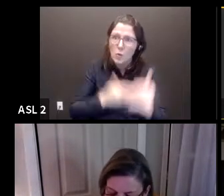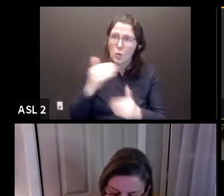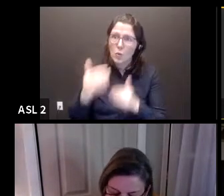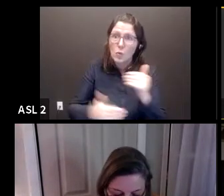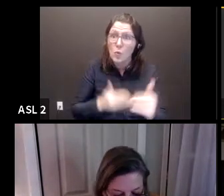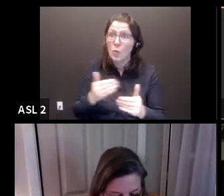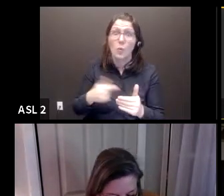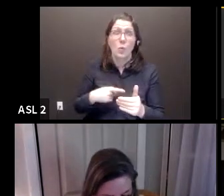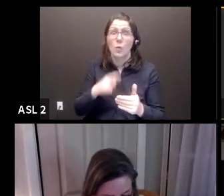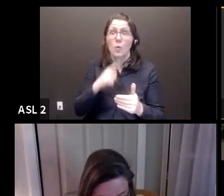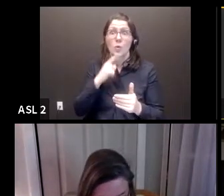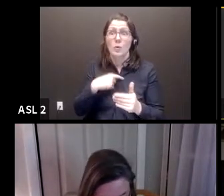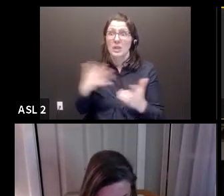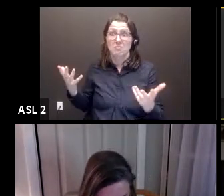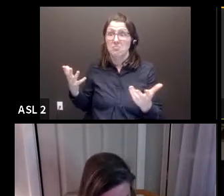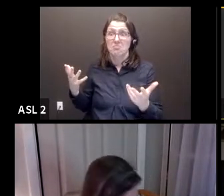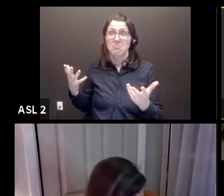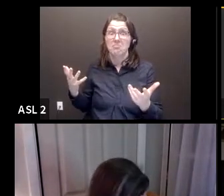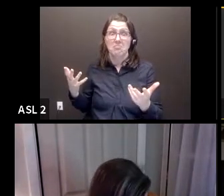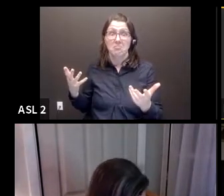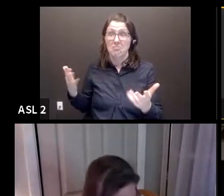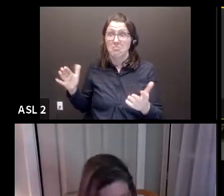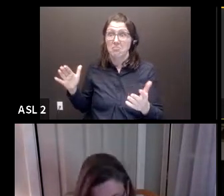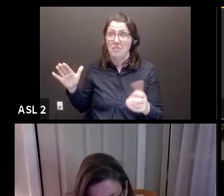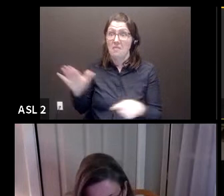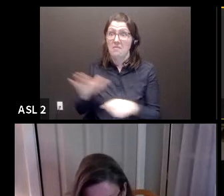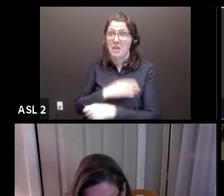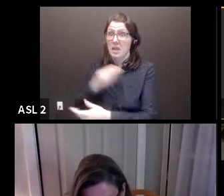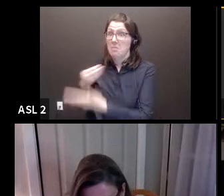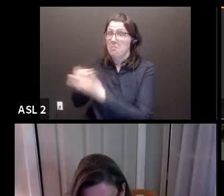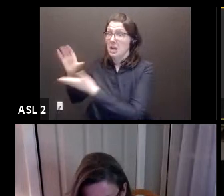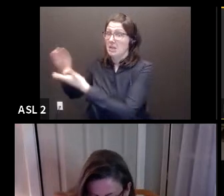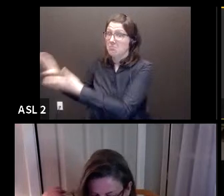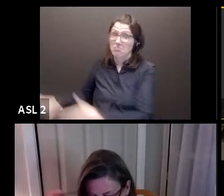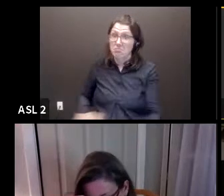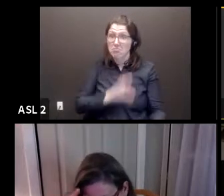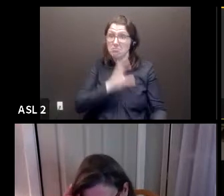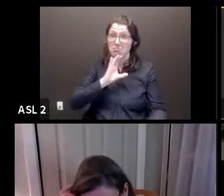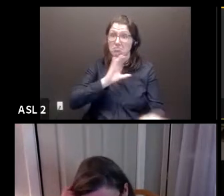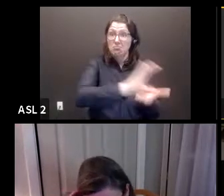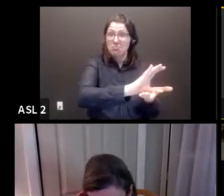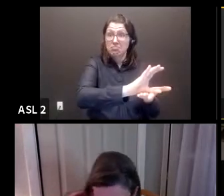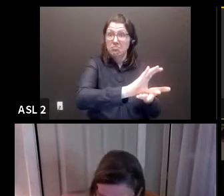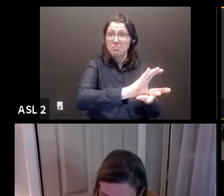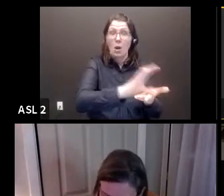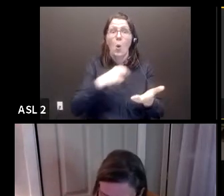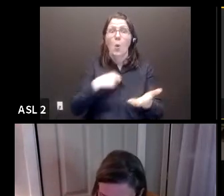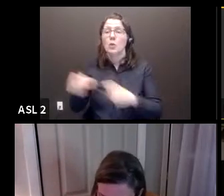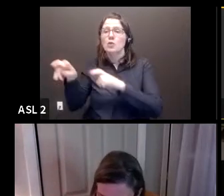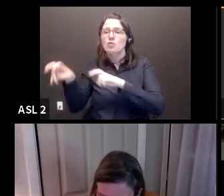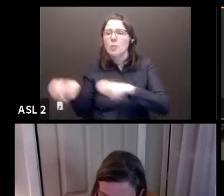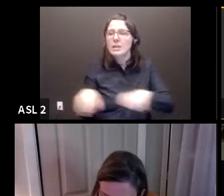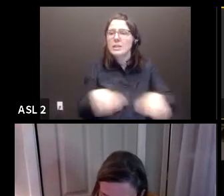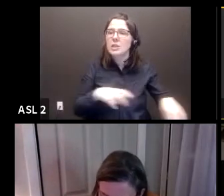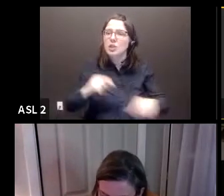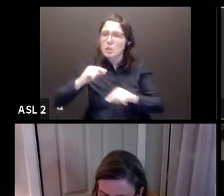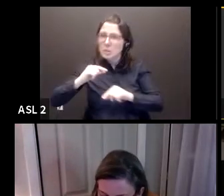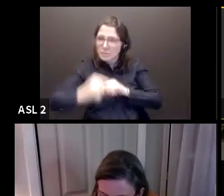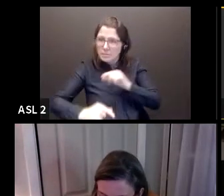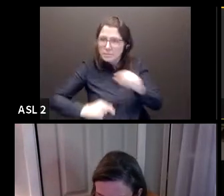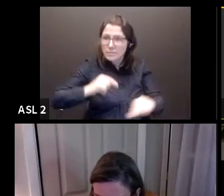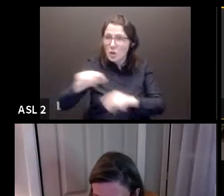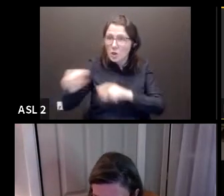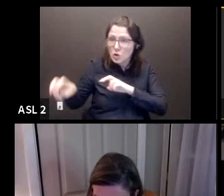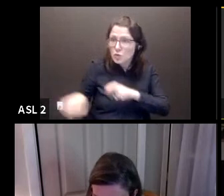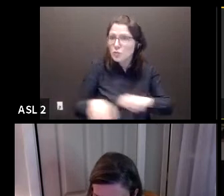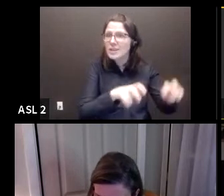and just and flip it completely we can do a transition we can there's many approaches to it i think that's where the confusion seems